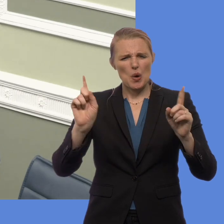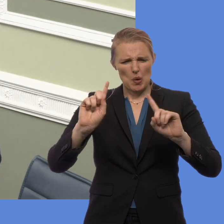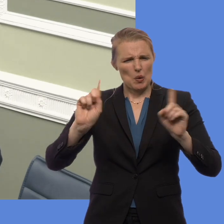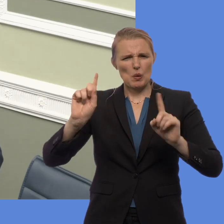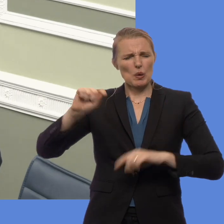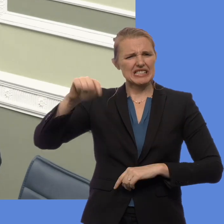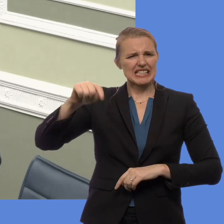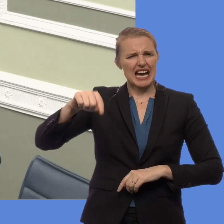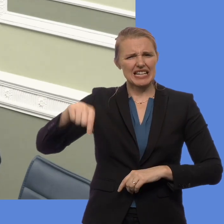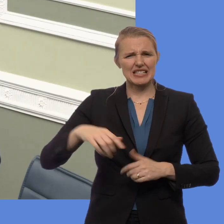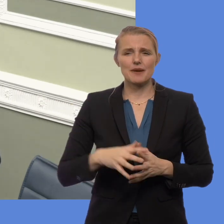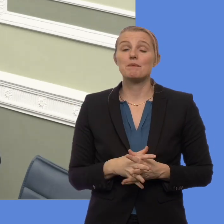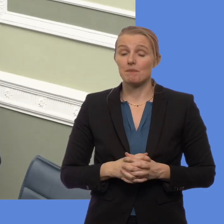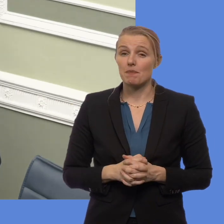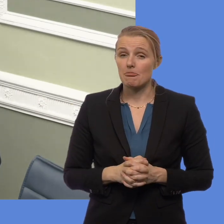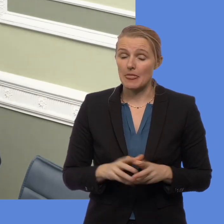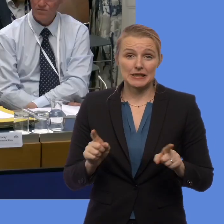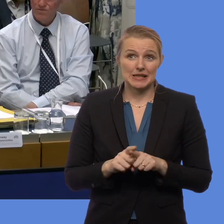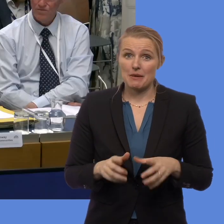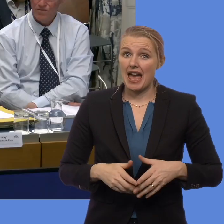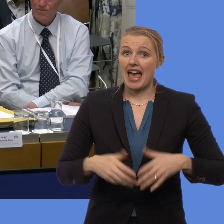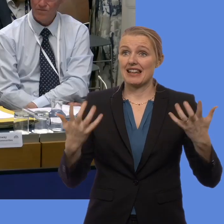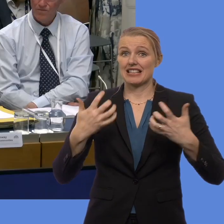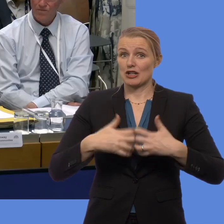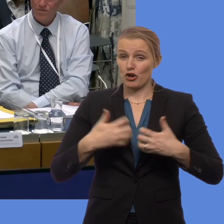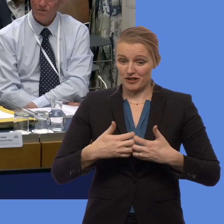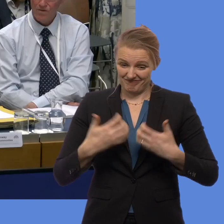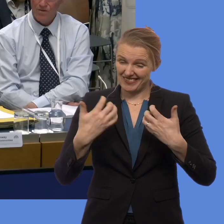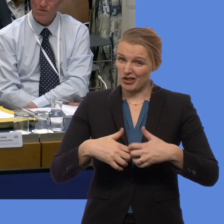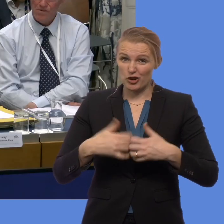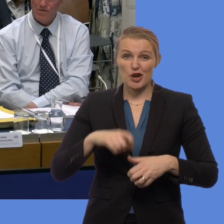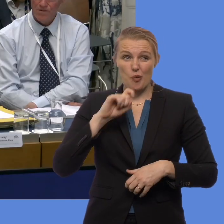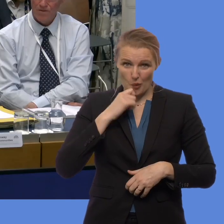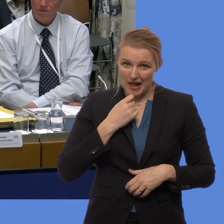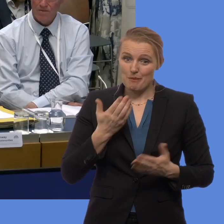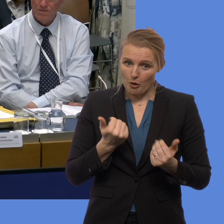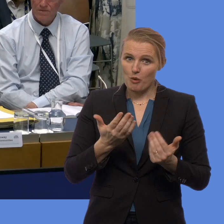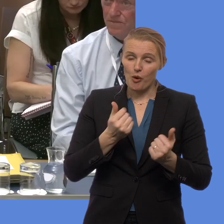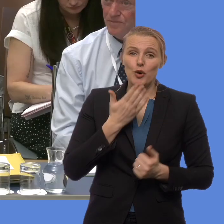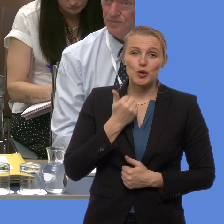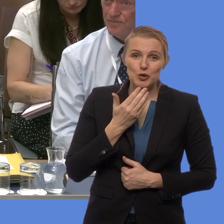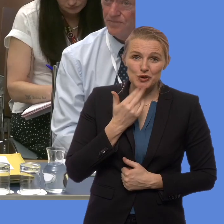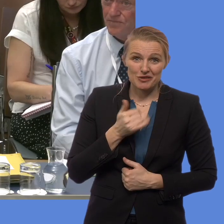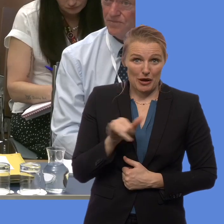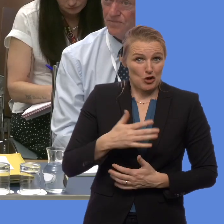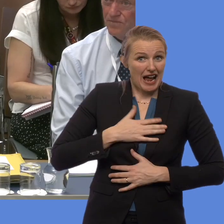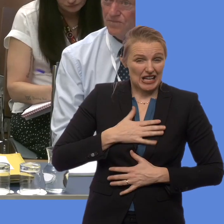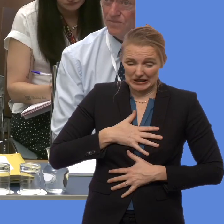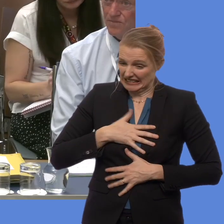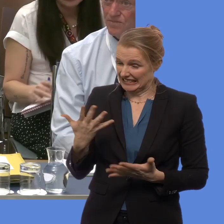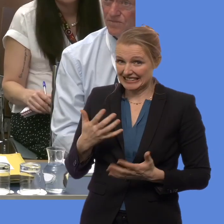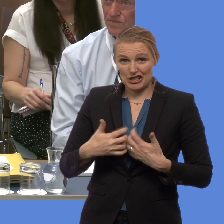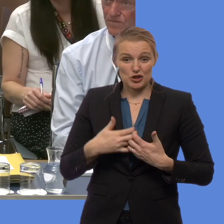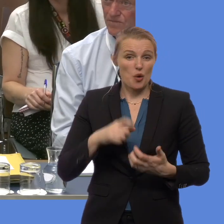roll out? I think, as in all things, technology will play a growing part, whether we like it or loathe it, it will play a growing part. And the concept